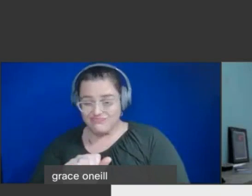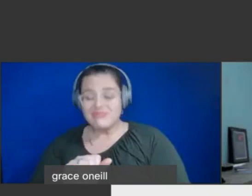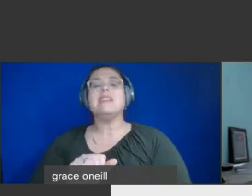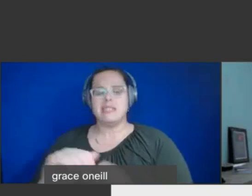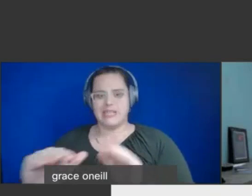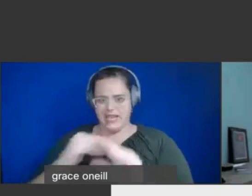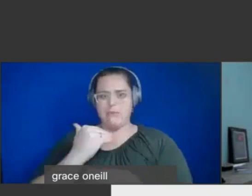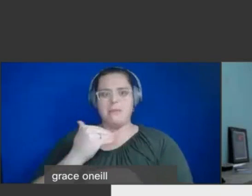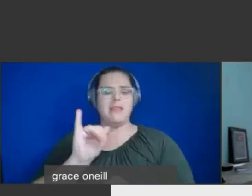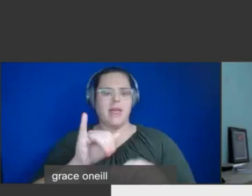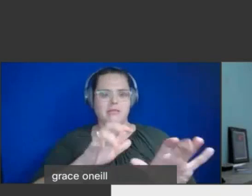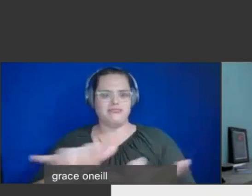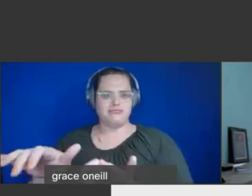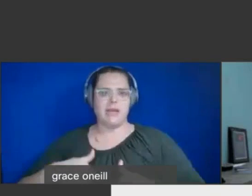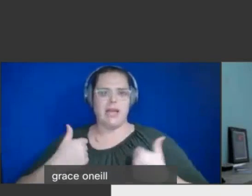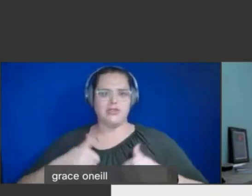address.